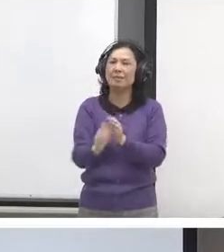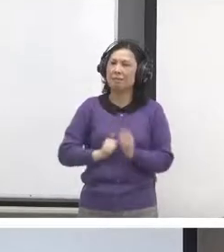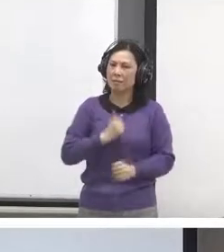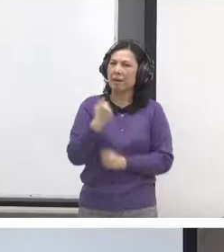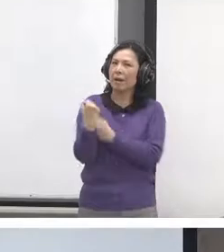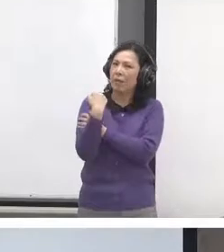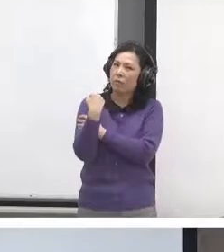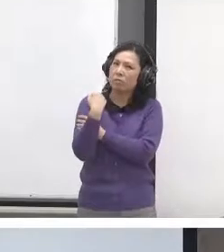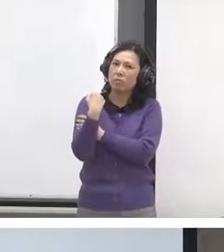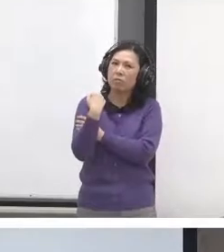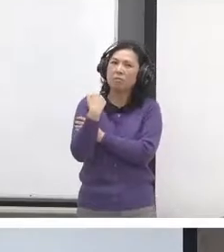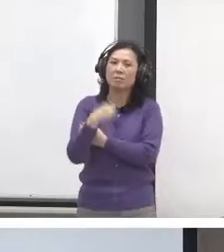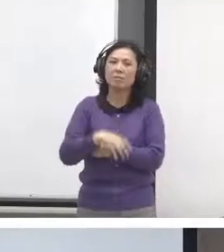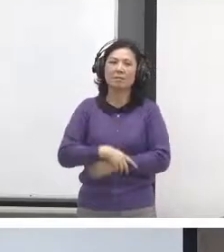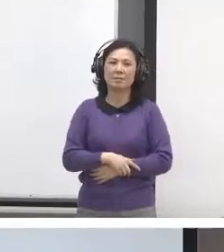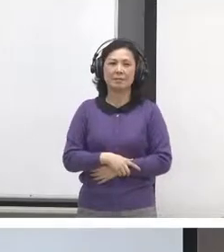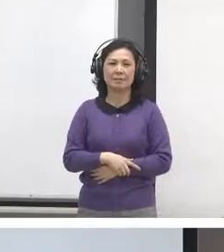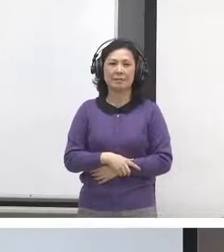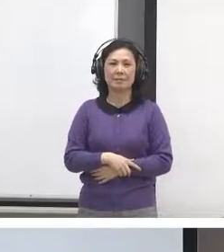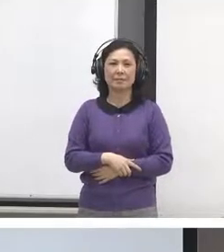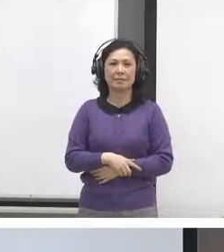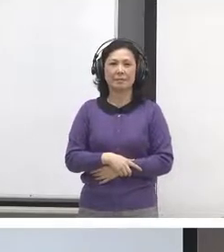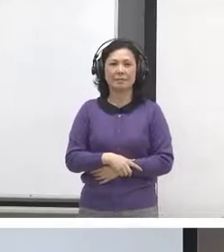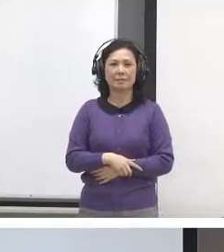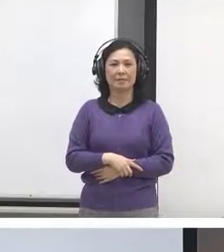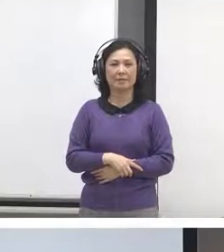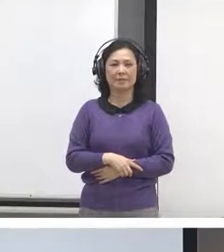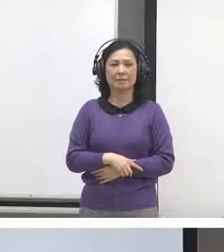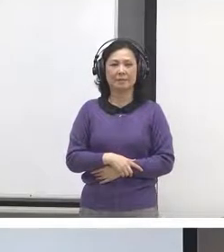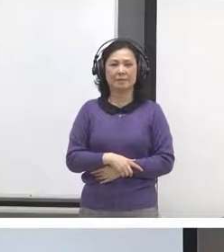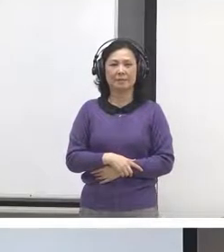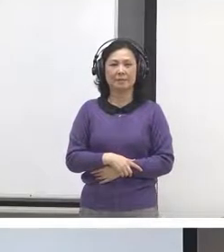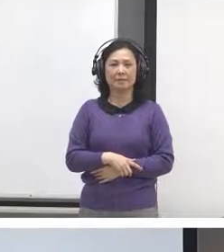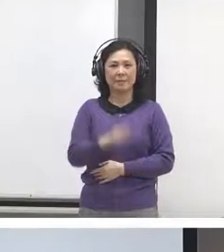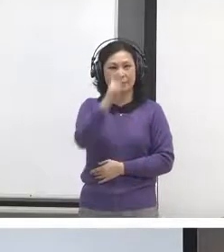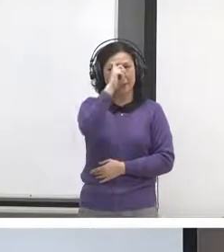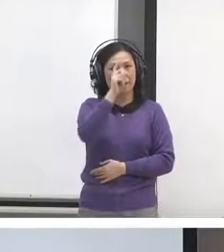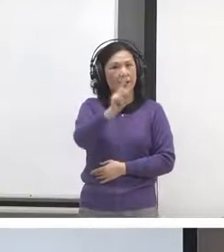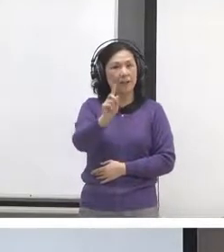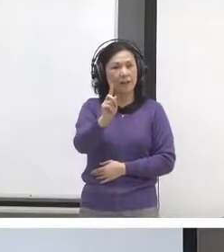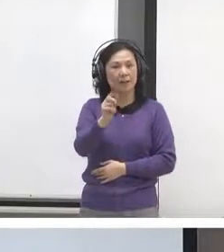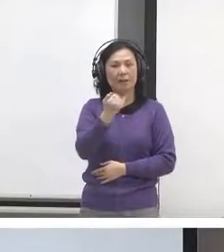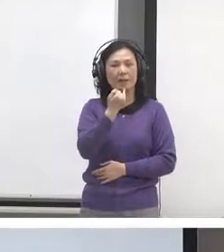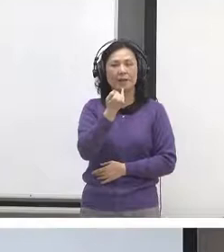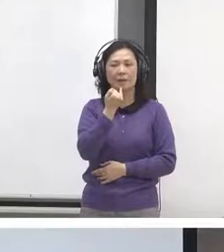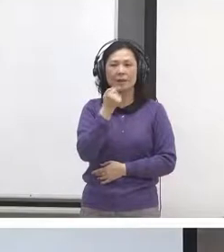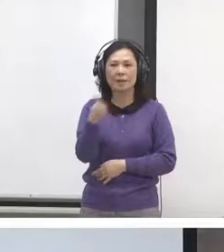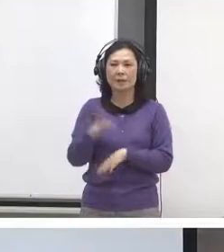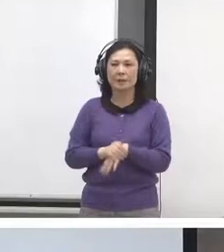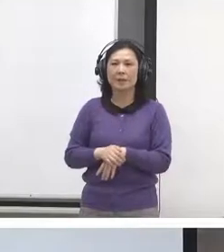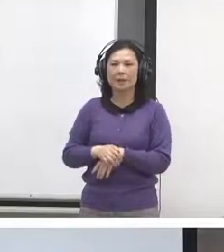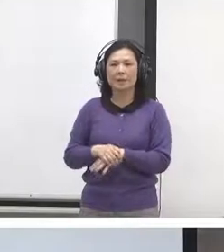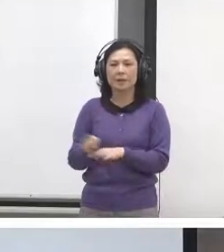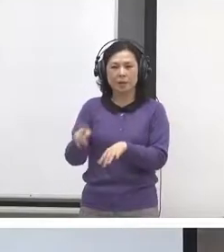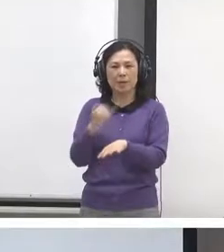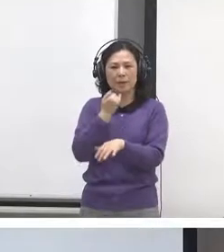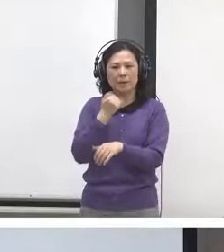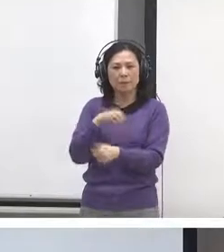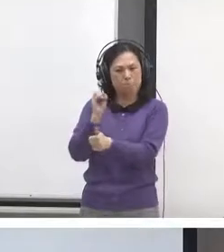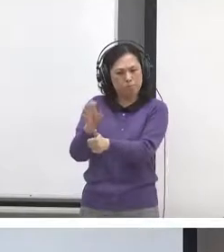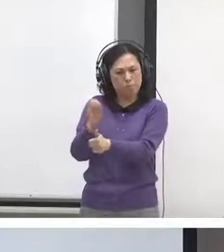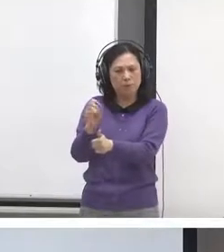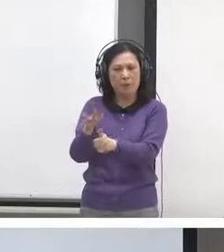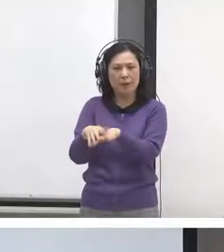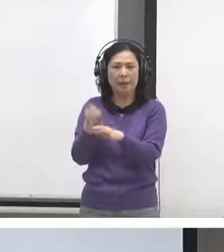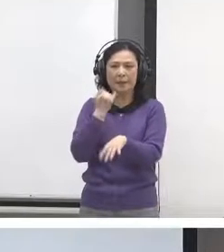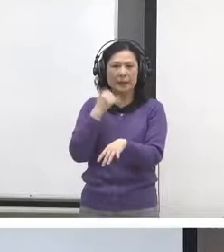to creative media in the advocacy space writ large in Toronto and more broadly. And finally, we're really encouraged to